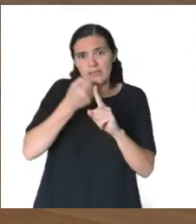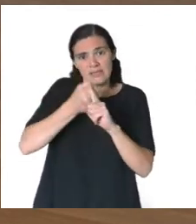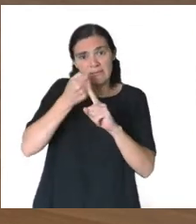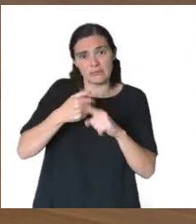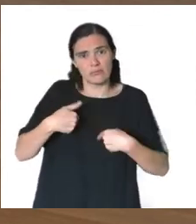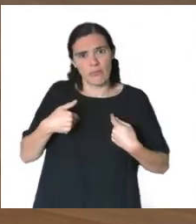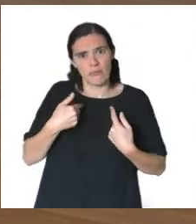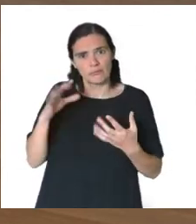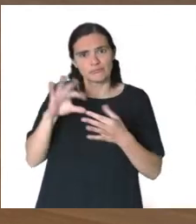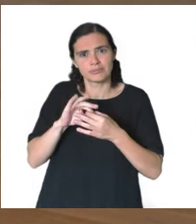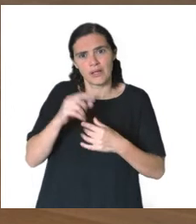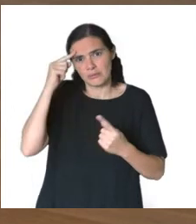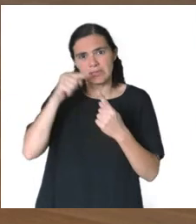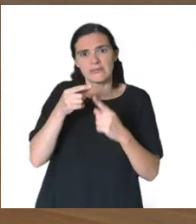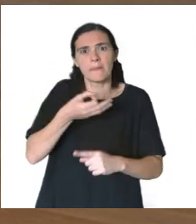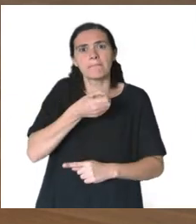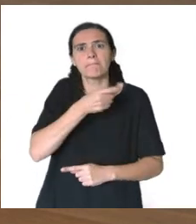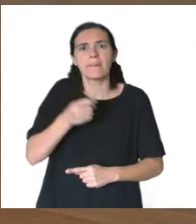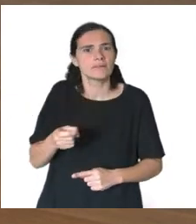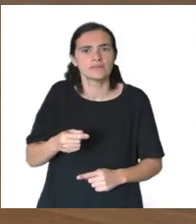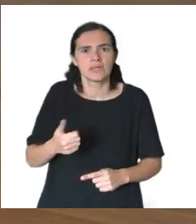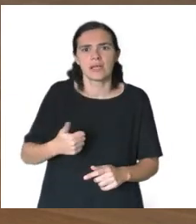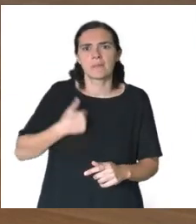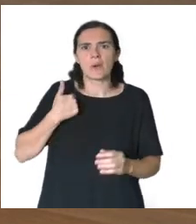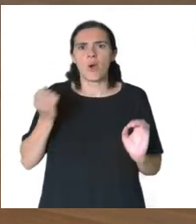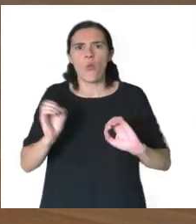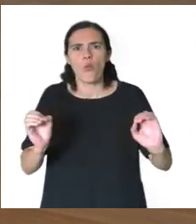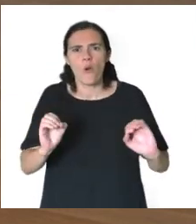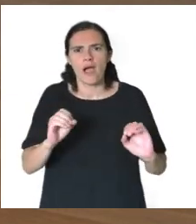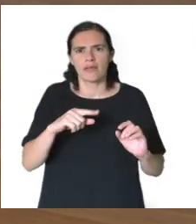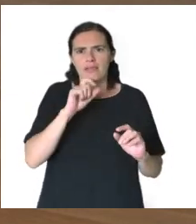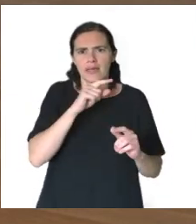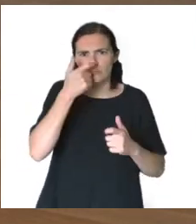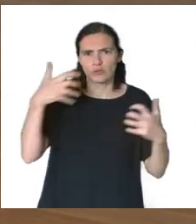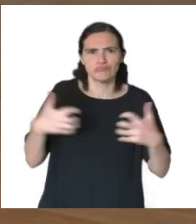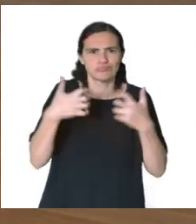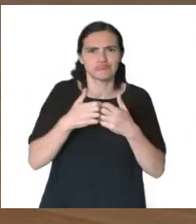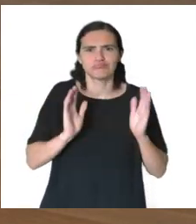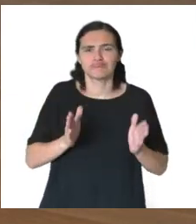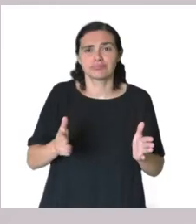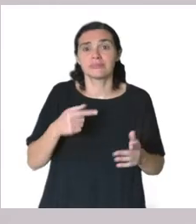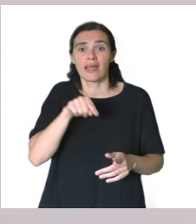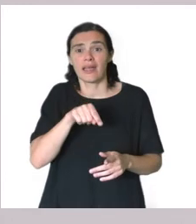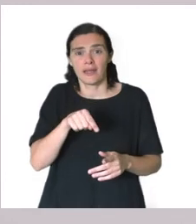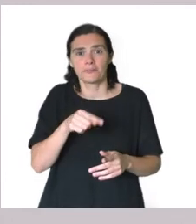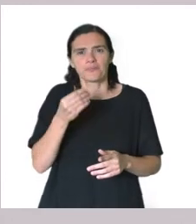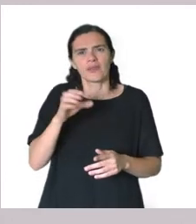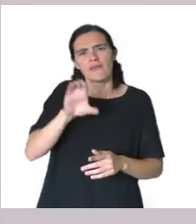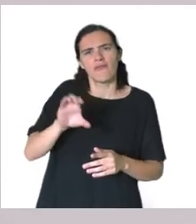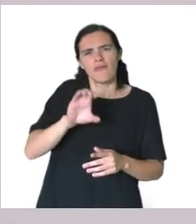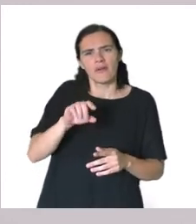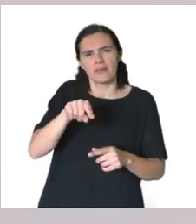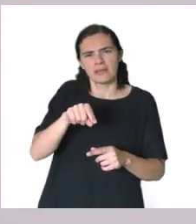activism toward peace. That there is no more winning, there is just engaging with each other. She has another